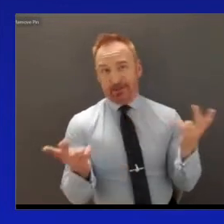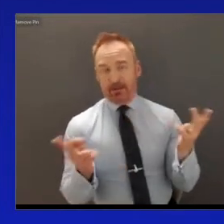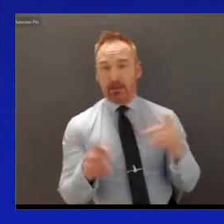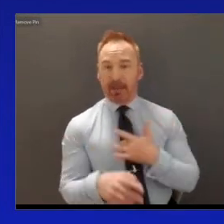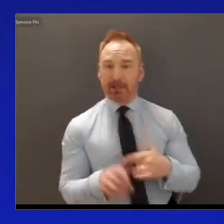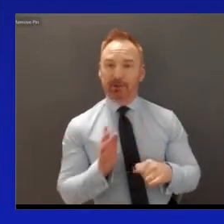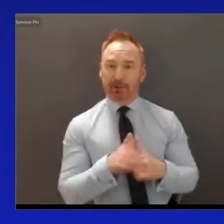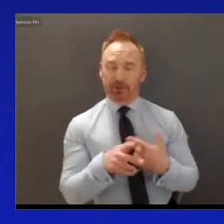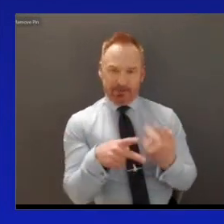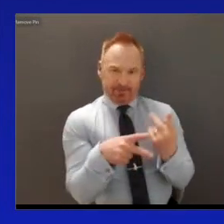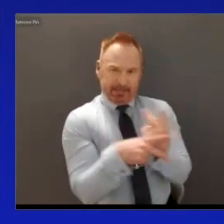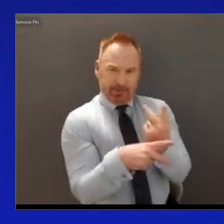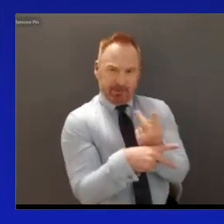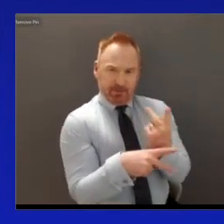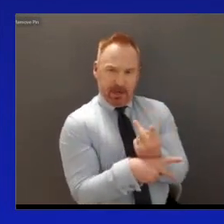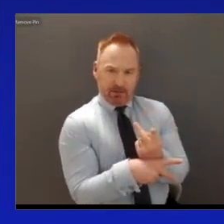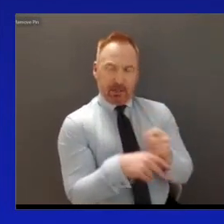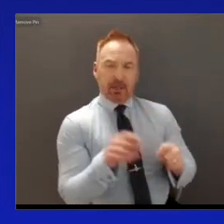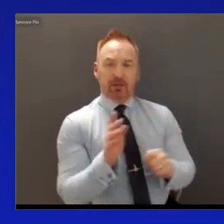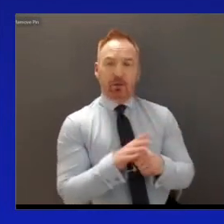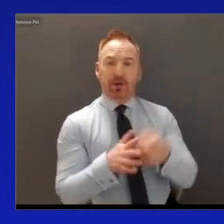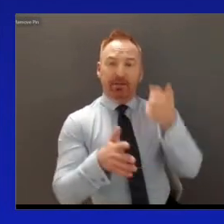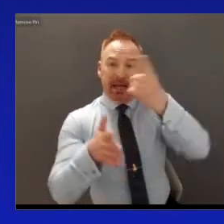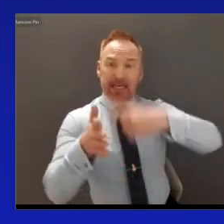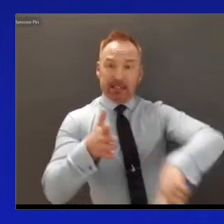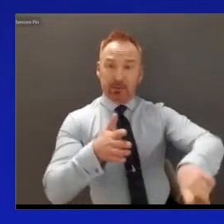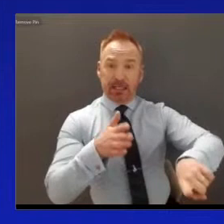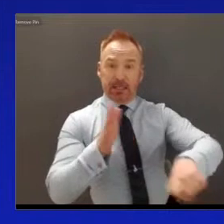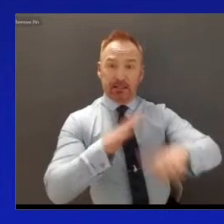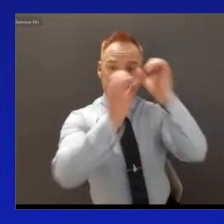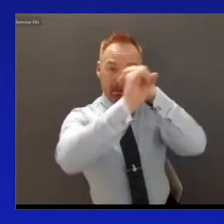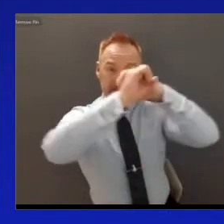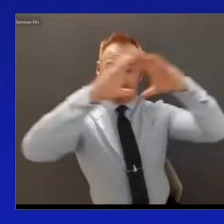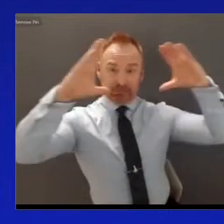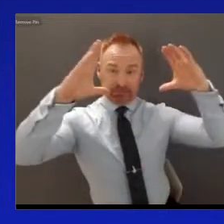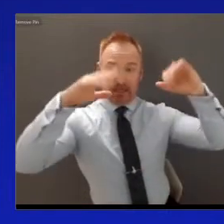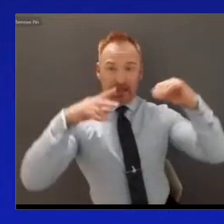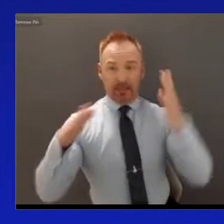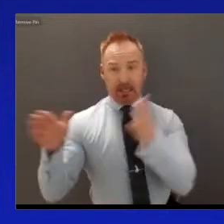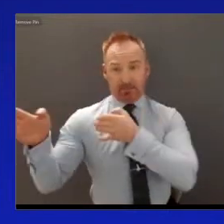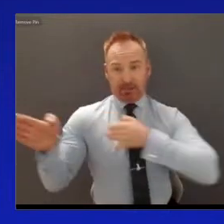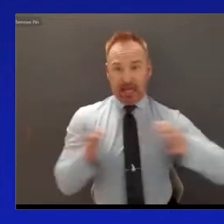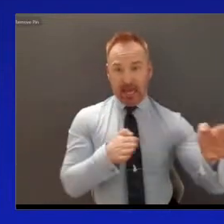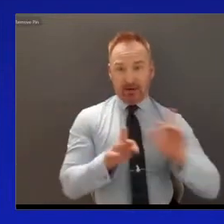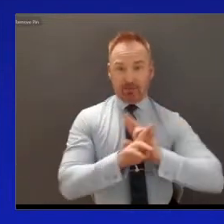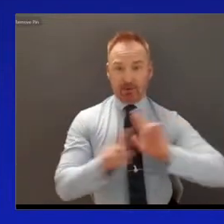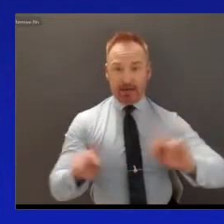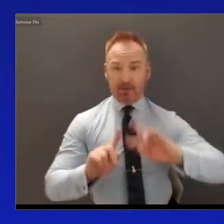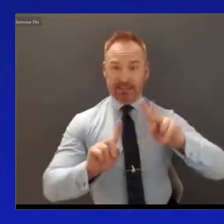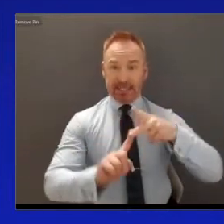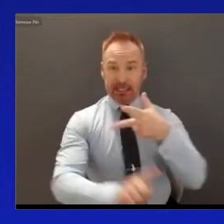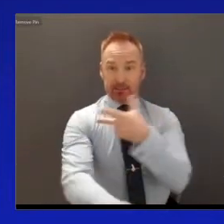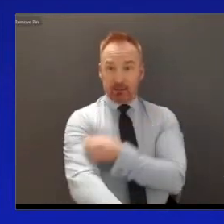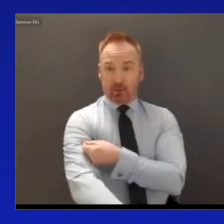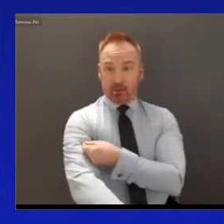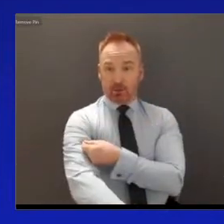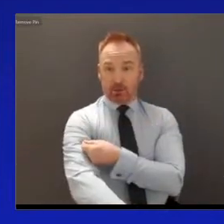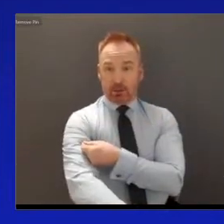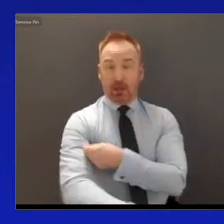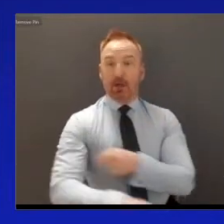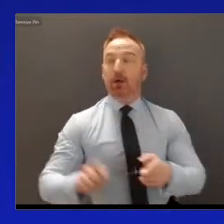at the vision in the next week, who will be due for their second dose, what we have in hand, what we believe we may be